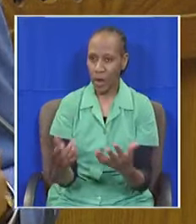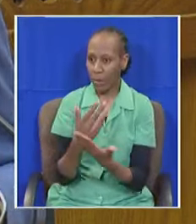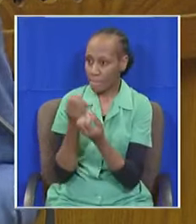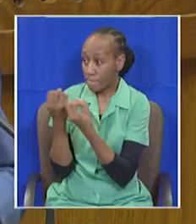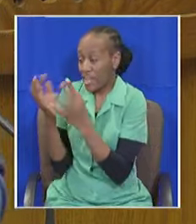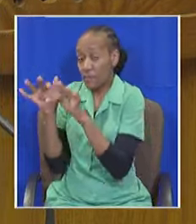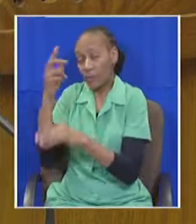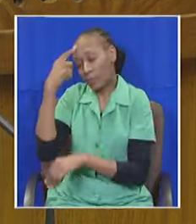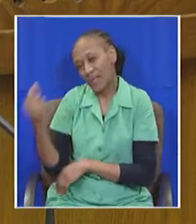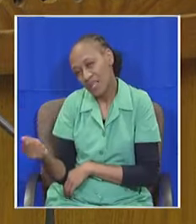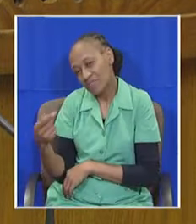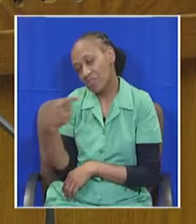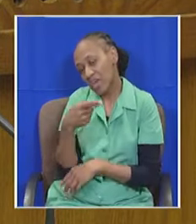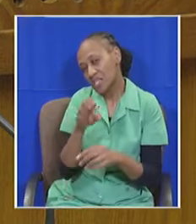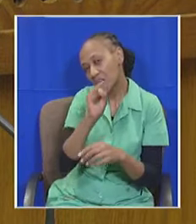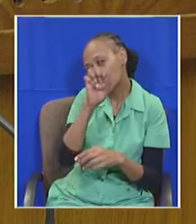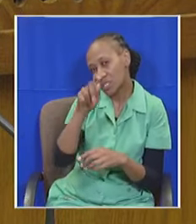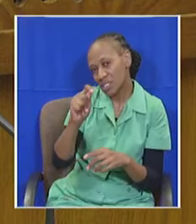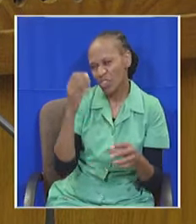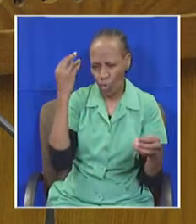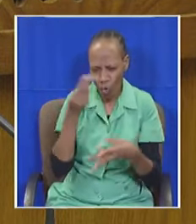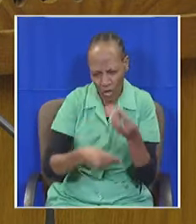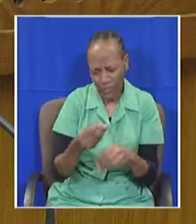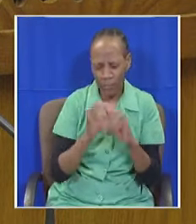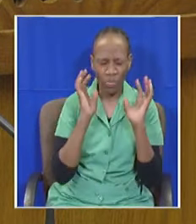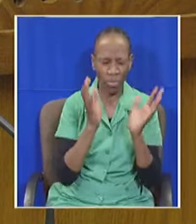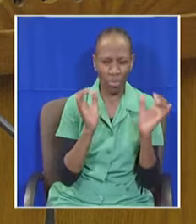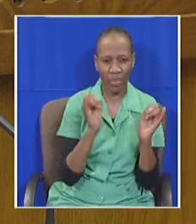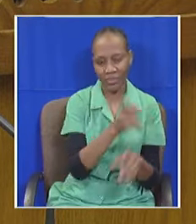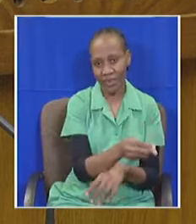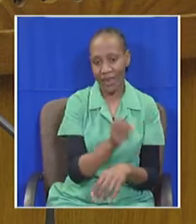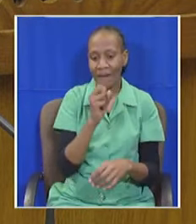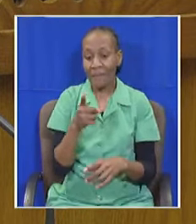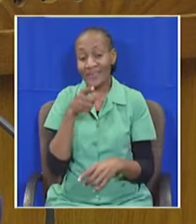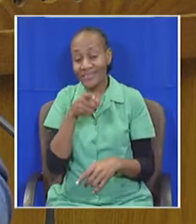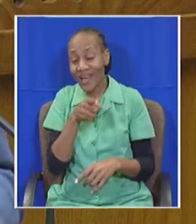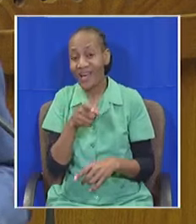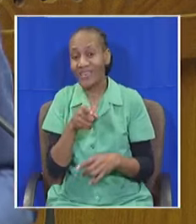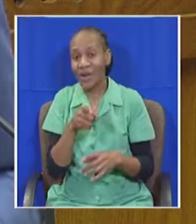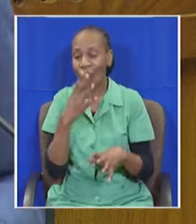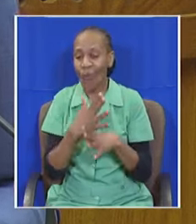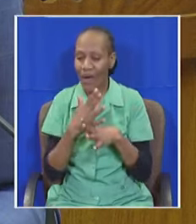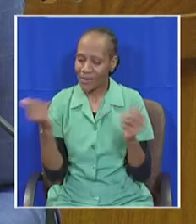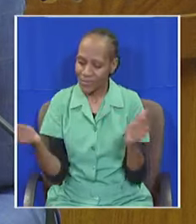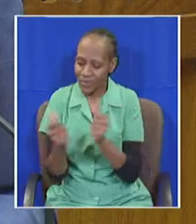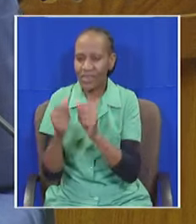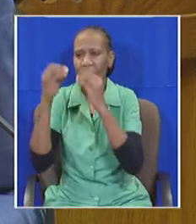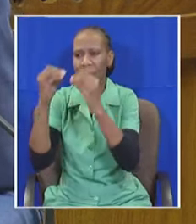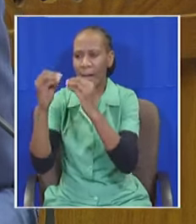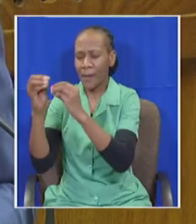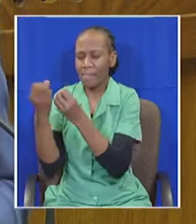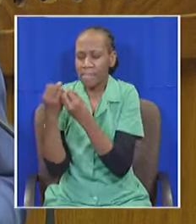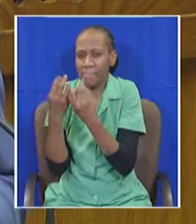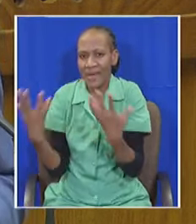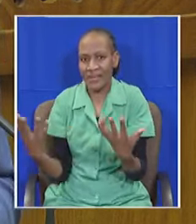these are corrupt institutions, that they are now in contact with the overwhelming number of employers in the country,